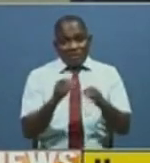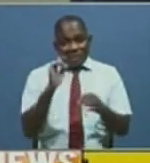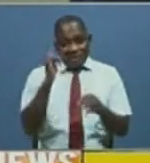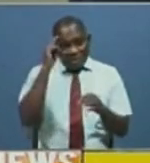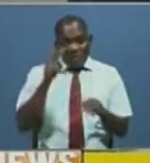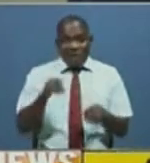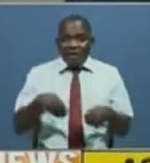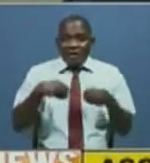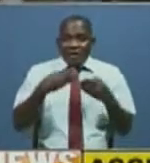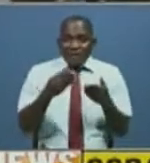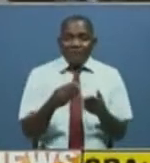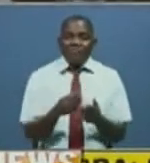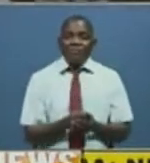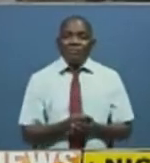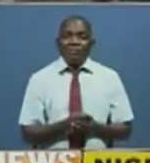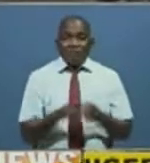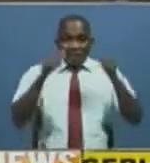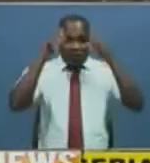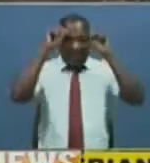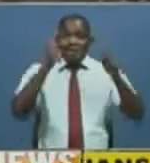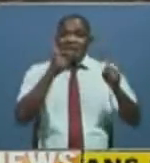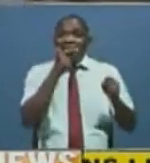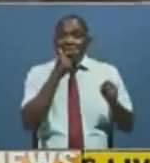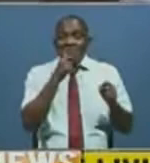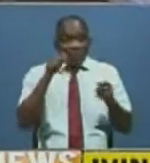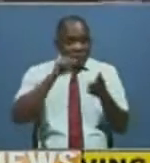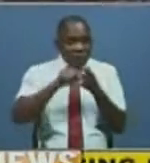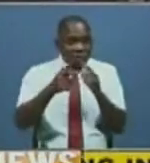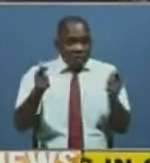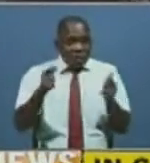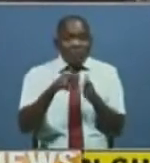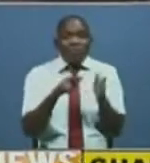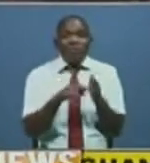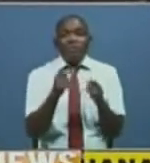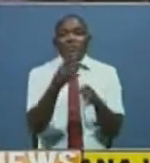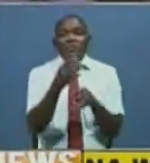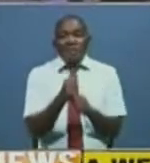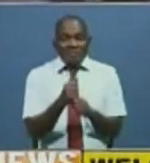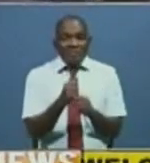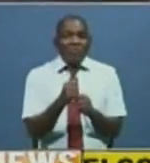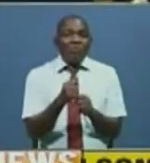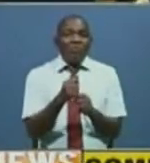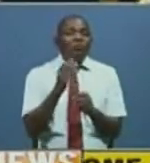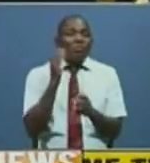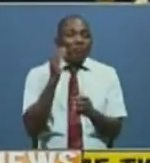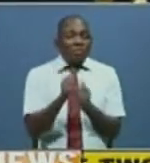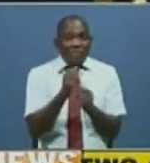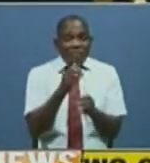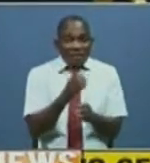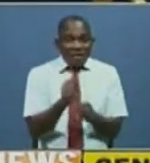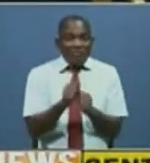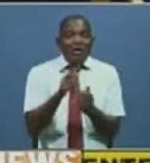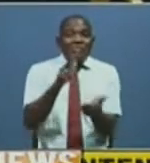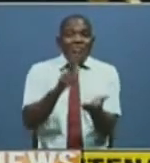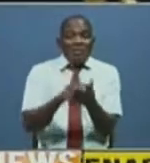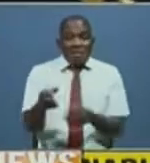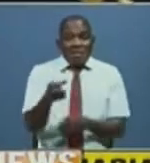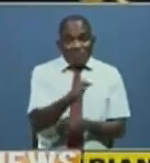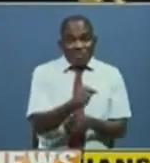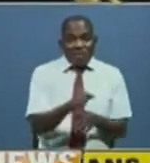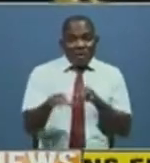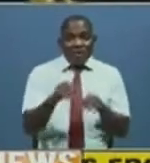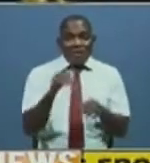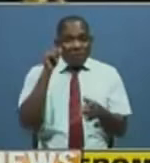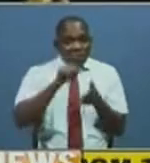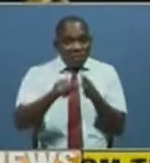blow against corruption. President Akufo-Addo said the Auditor General's report will receive the necessary attention. On the confirmation of the appointment of the acting